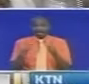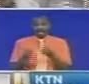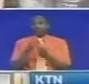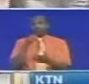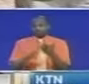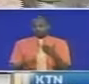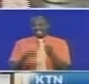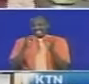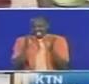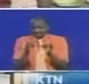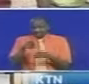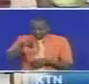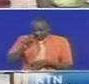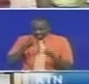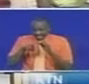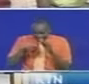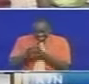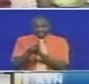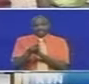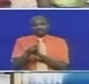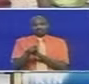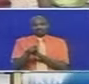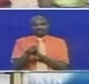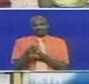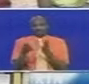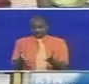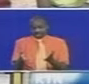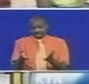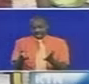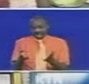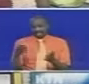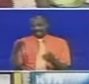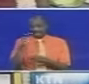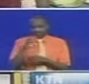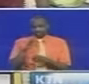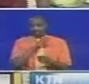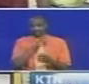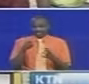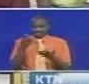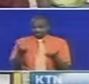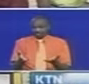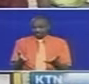if the terrorists had had their way. And as the county commissioner rightly put it, this is a day to